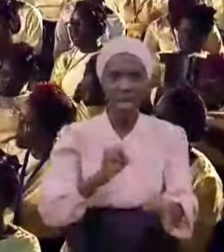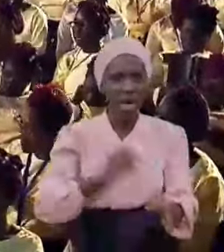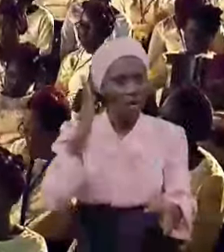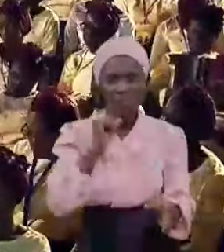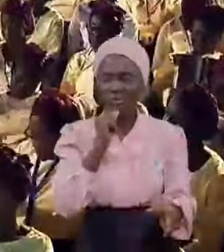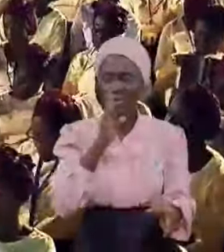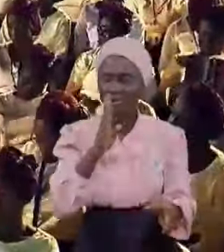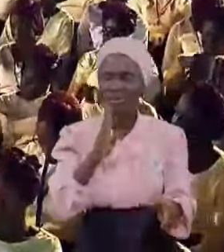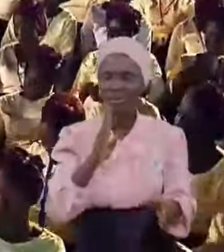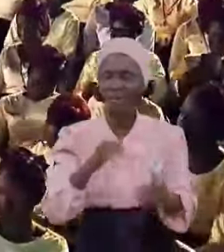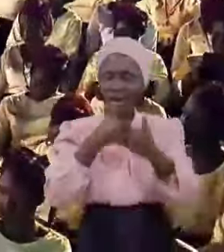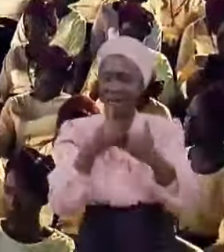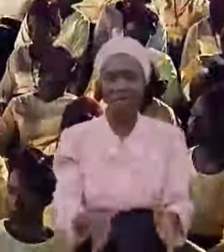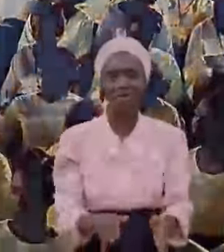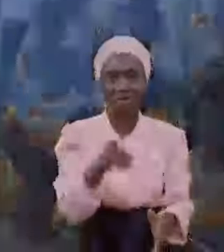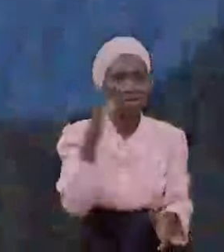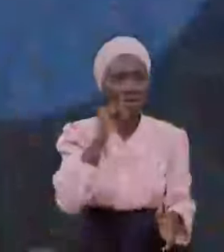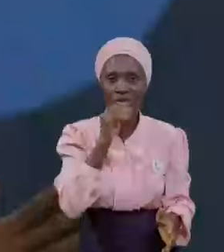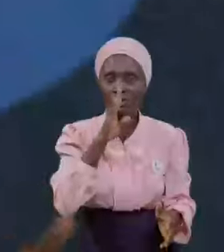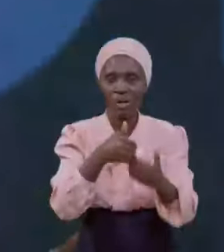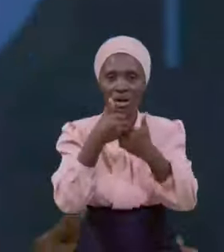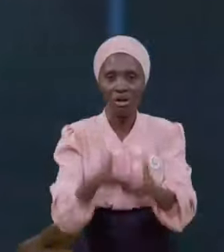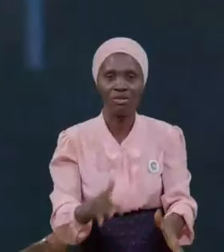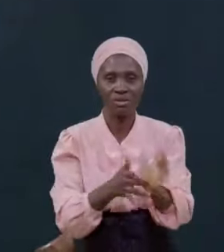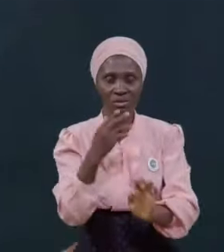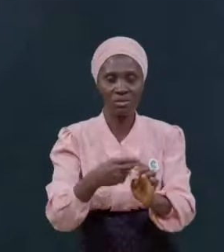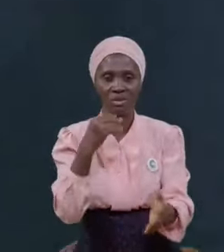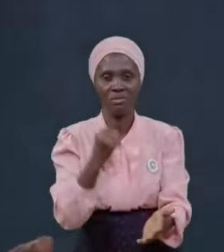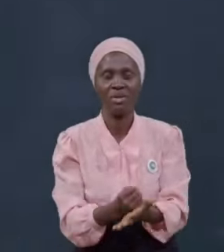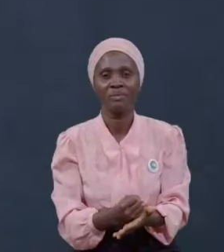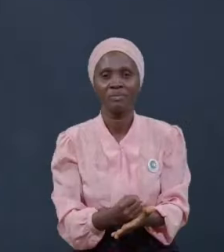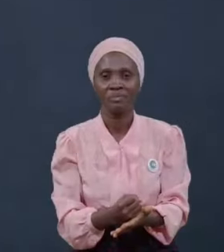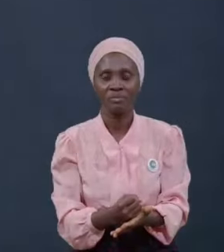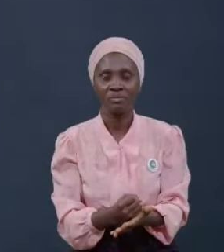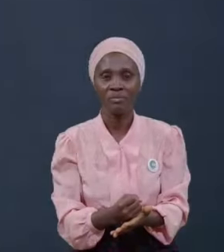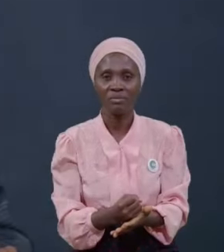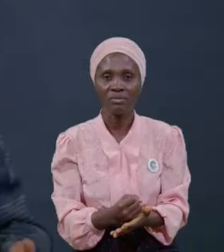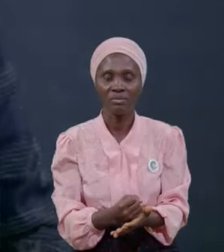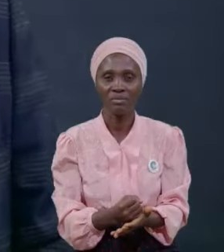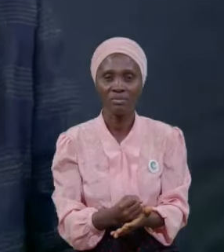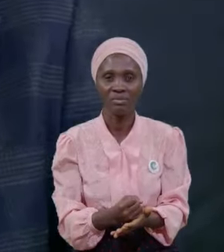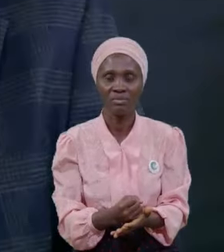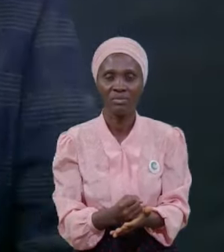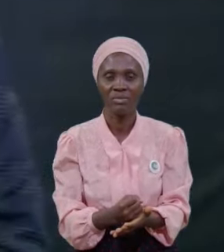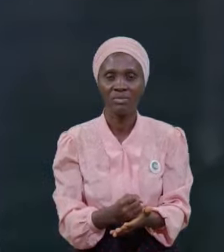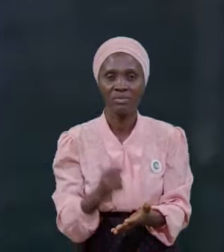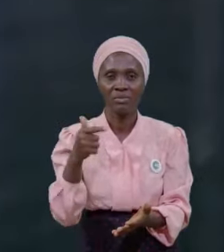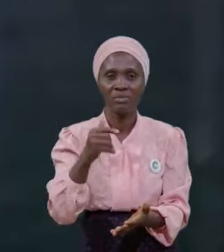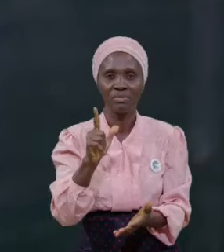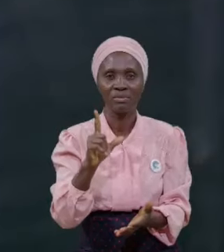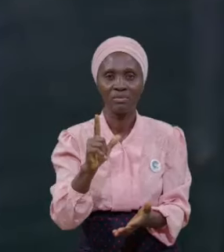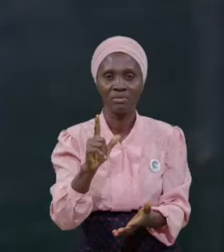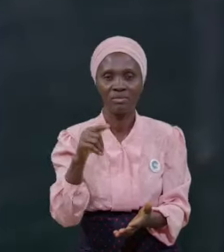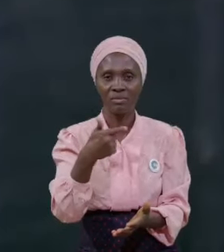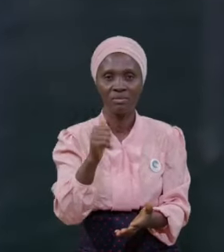chapter 2. I'm reading from verse 18. Galatians chapter 2. We're looking at verse 18.